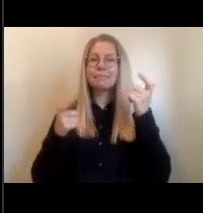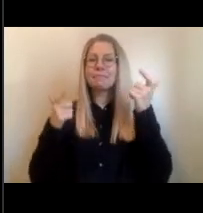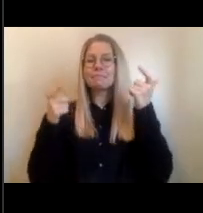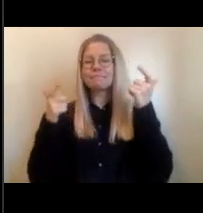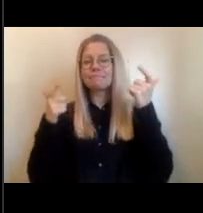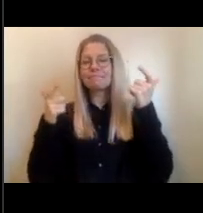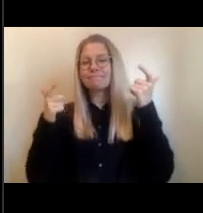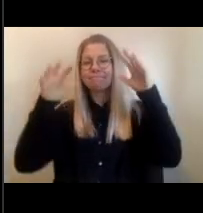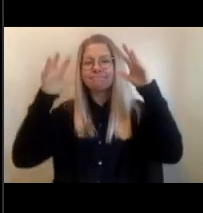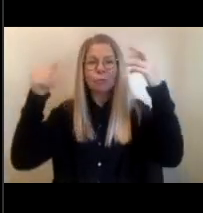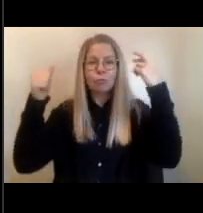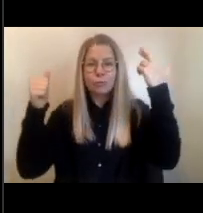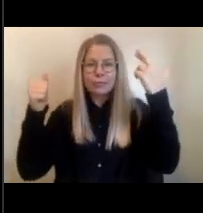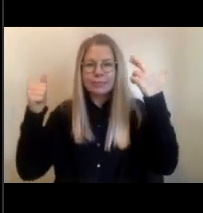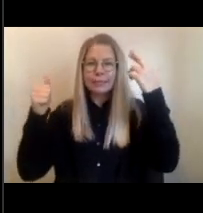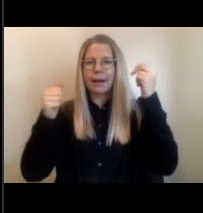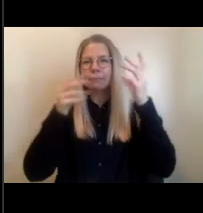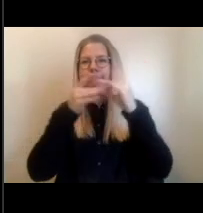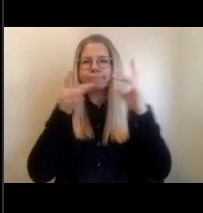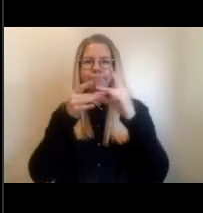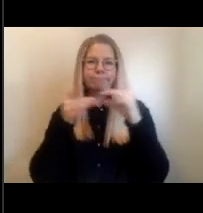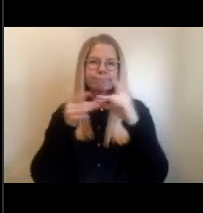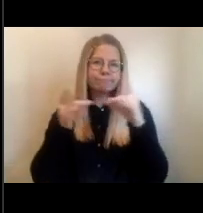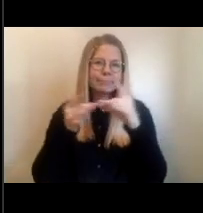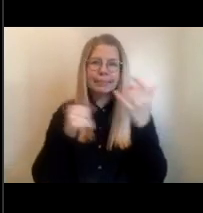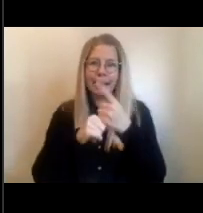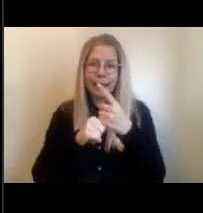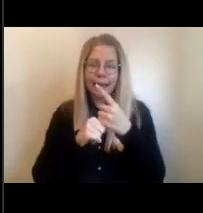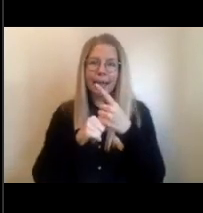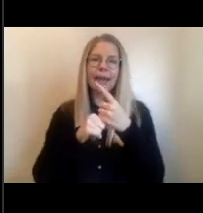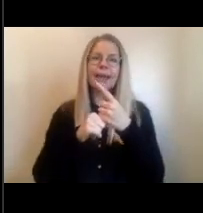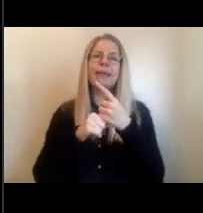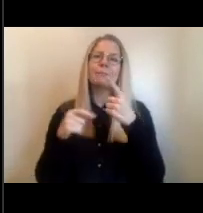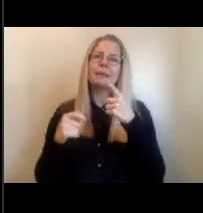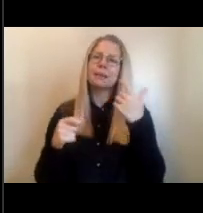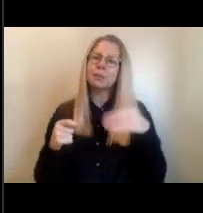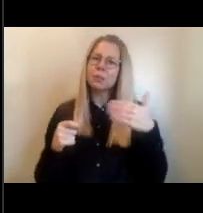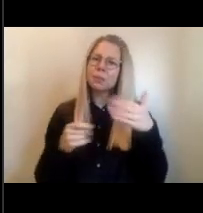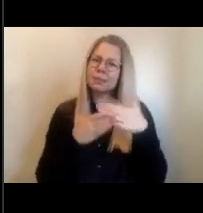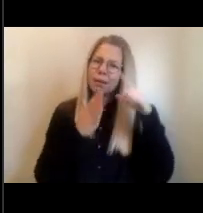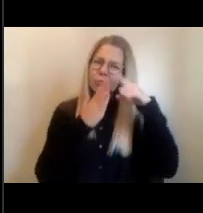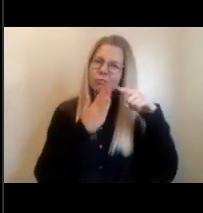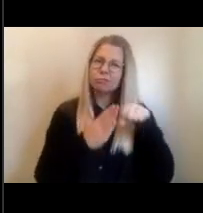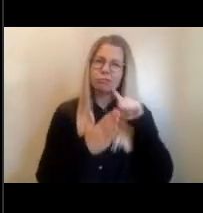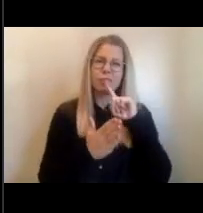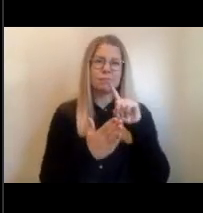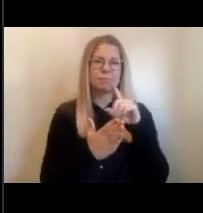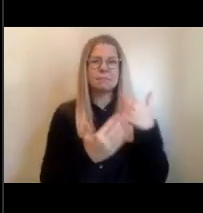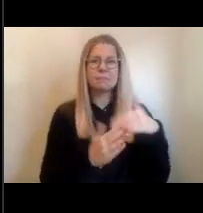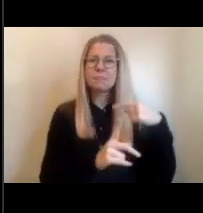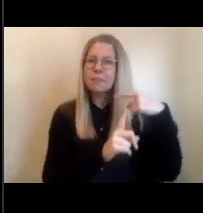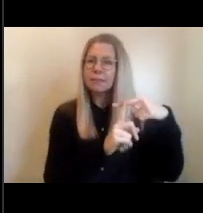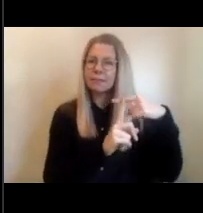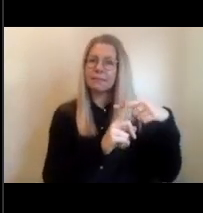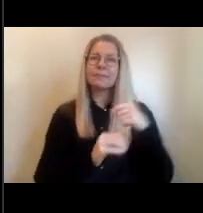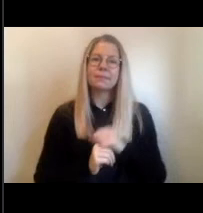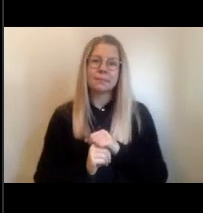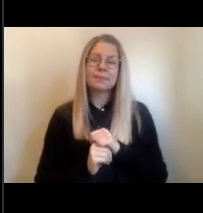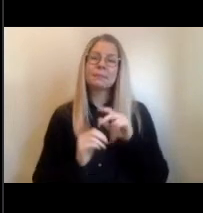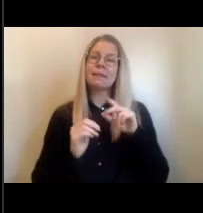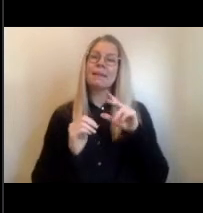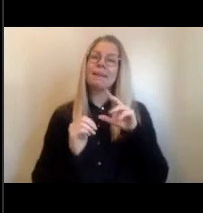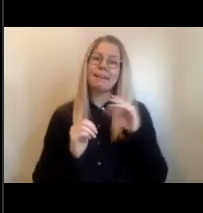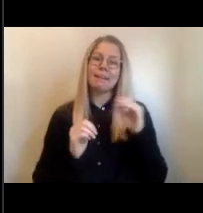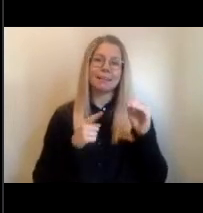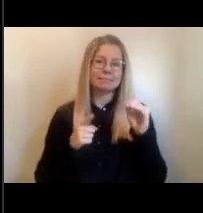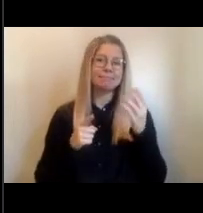So it's all quite positive, right? And as this JAMA patient page demonstrates, people can probably take active steps